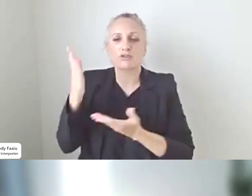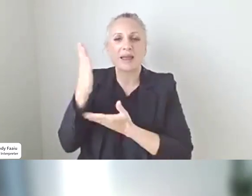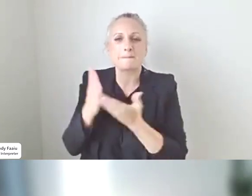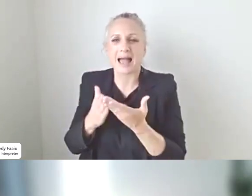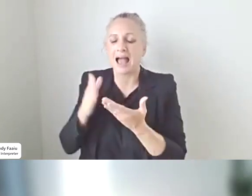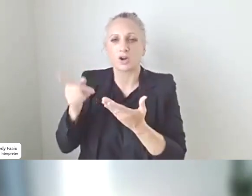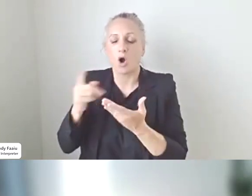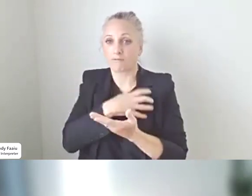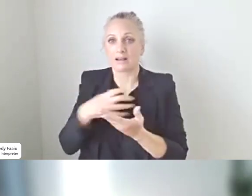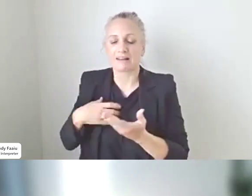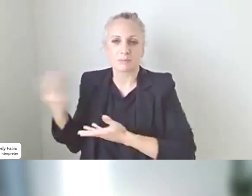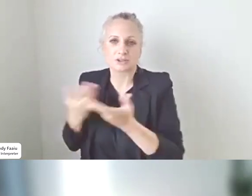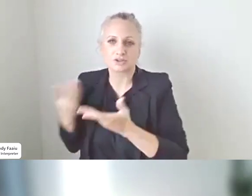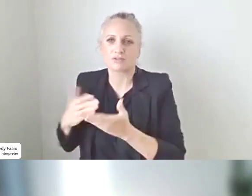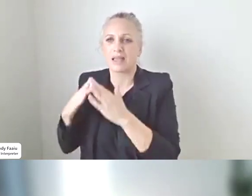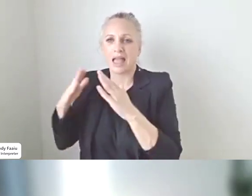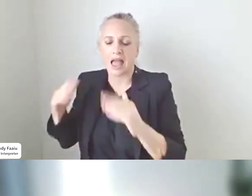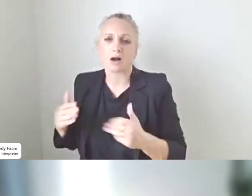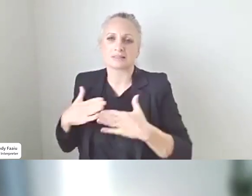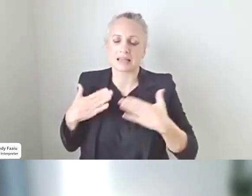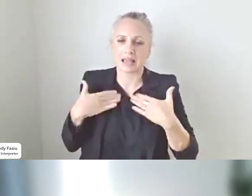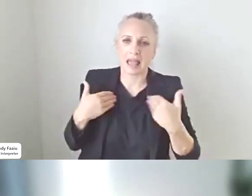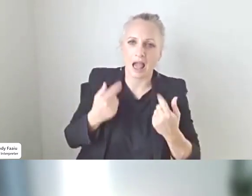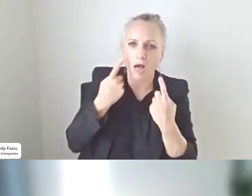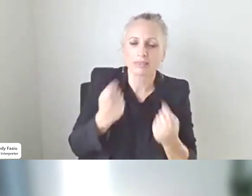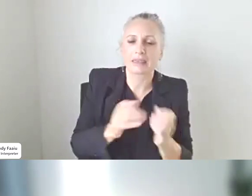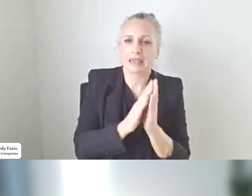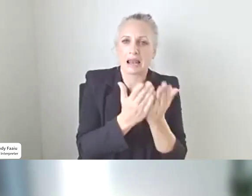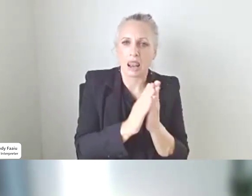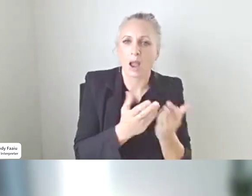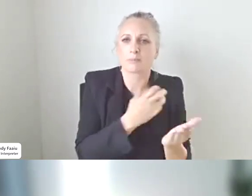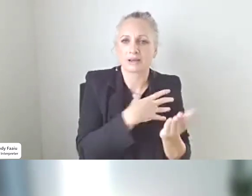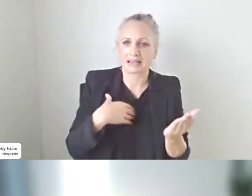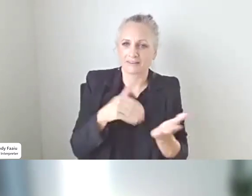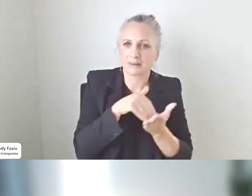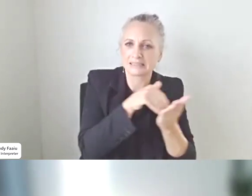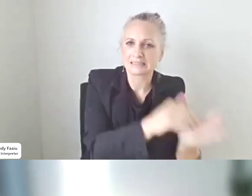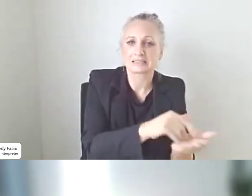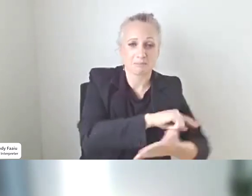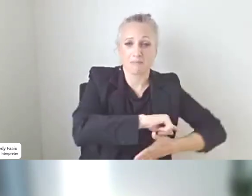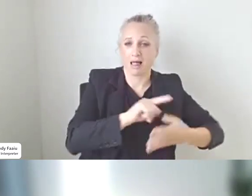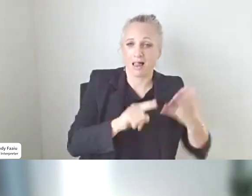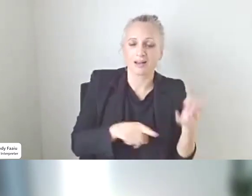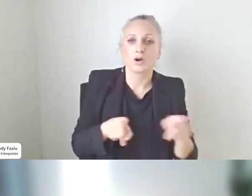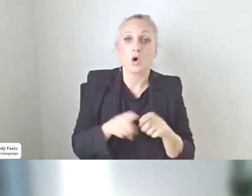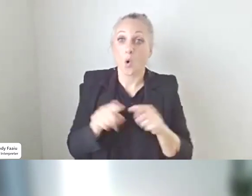economic assistance, housing, healthcare, libraries, and we also collect property tax, of course, to fund it